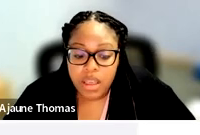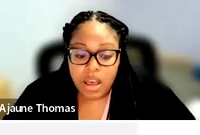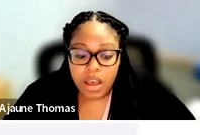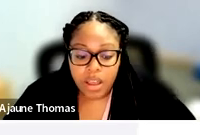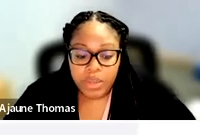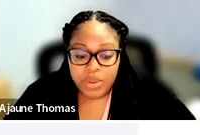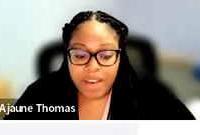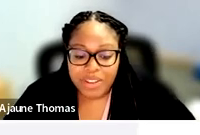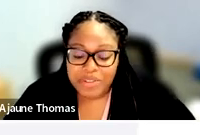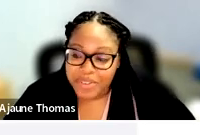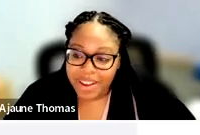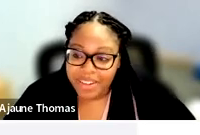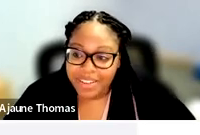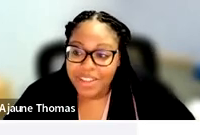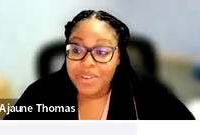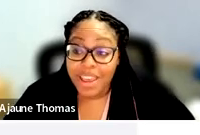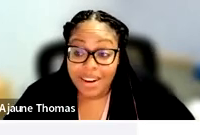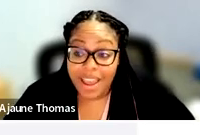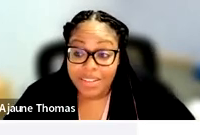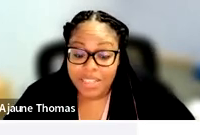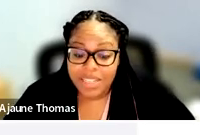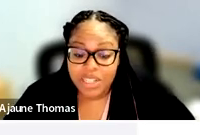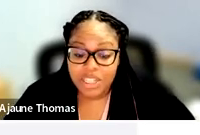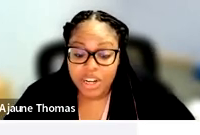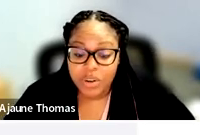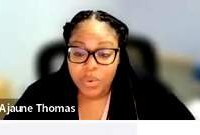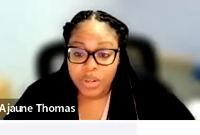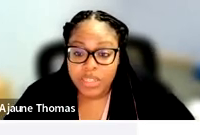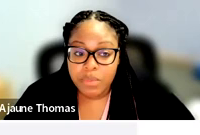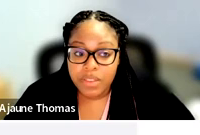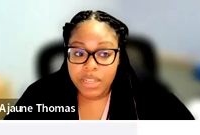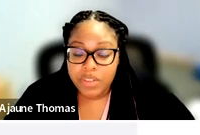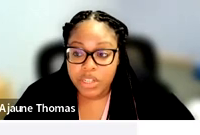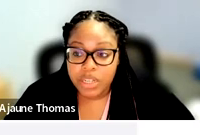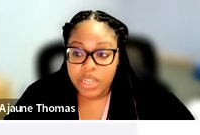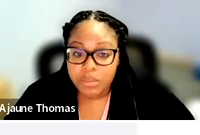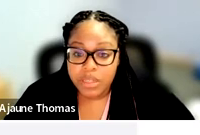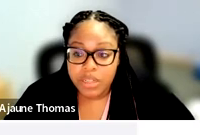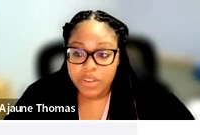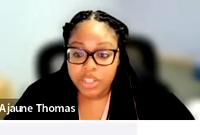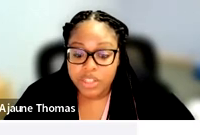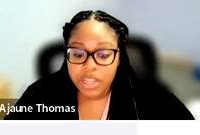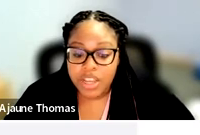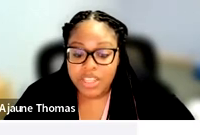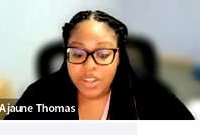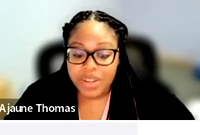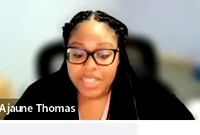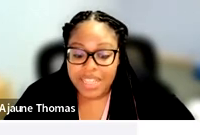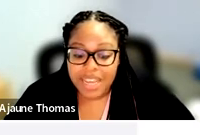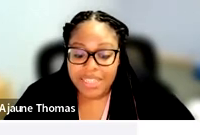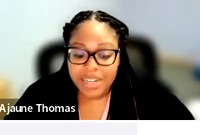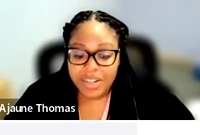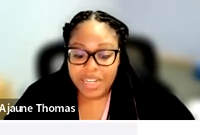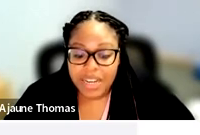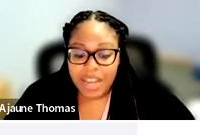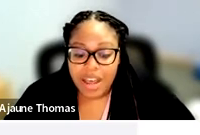iOS. We do have a little note down here that you can activate Siri to turn on some of these vision accessibility features. So you can